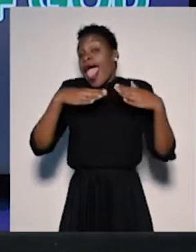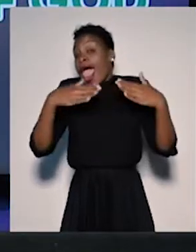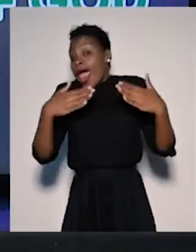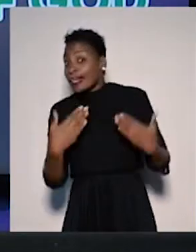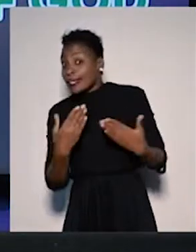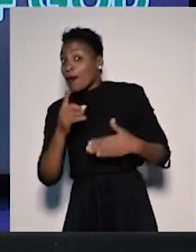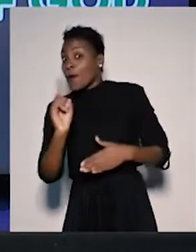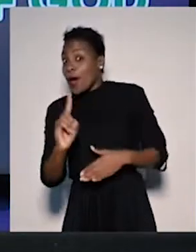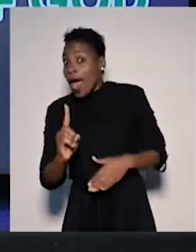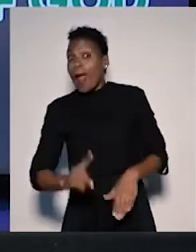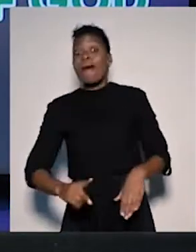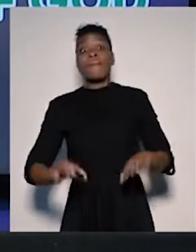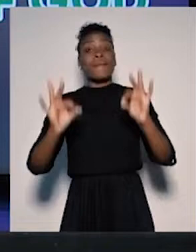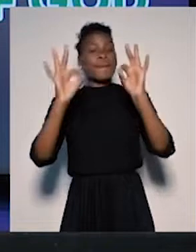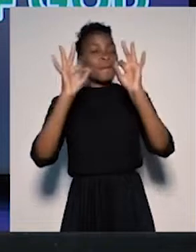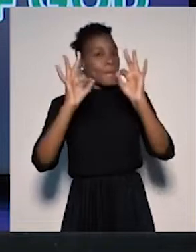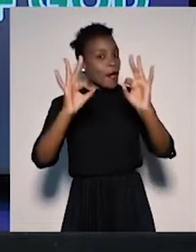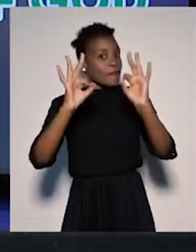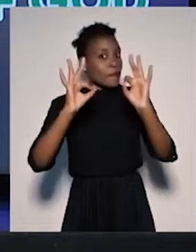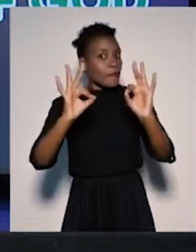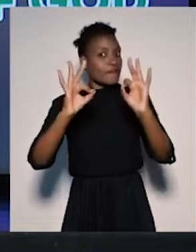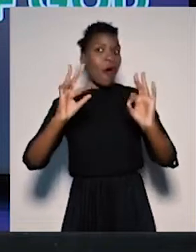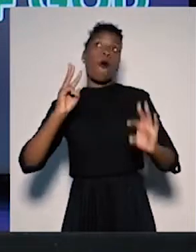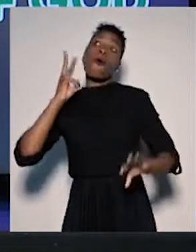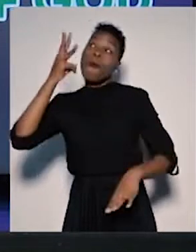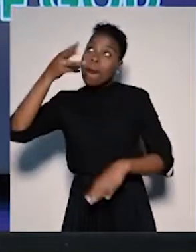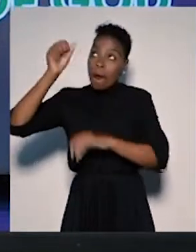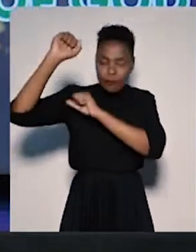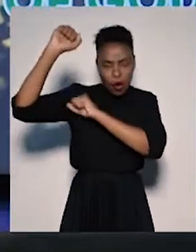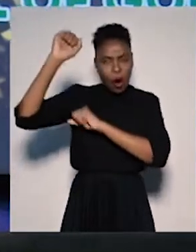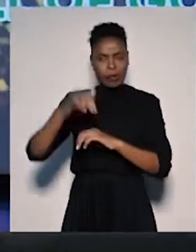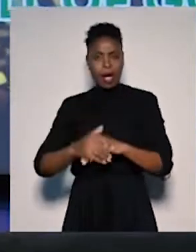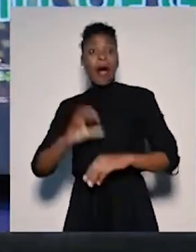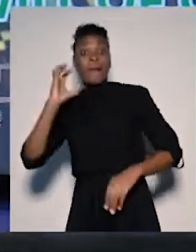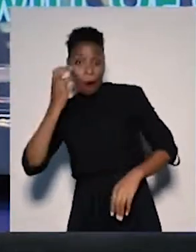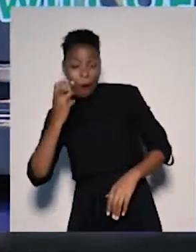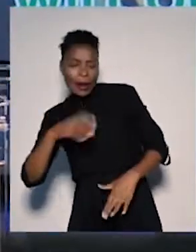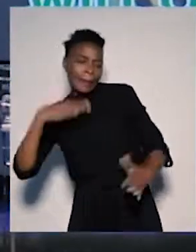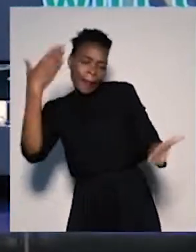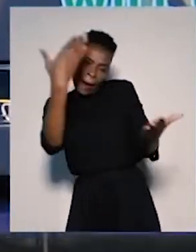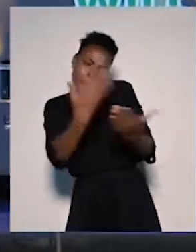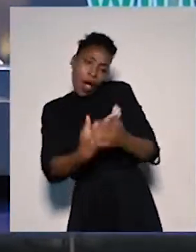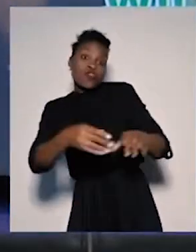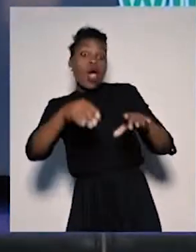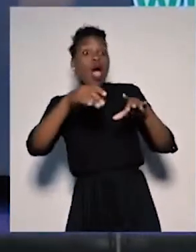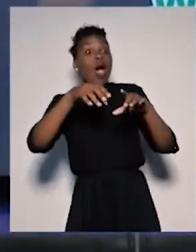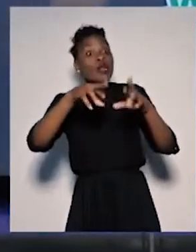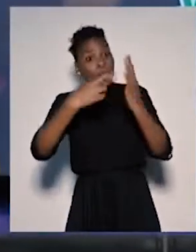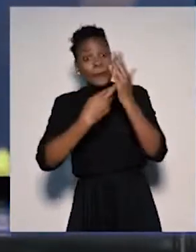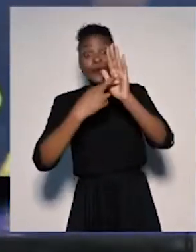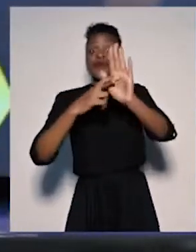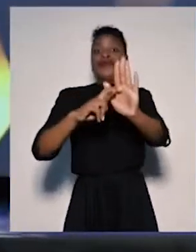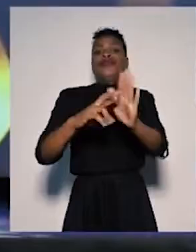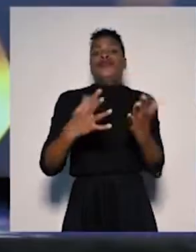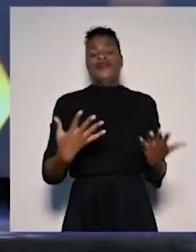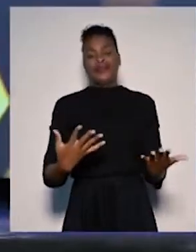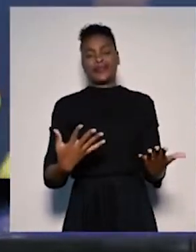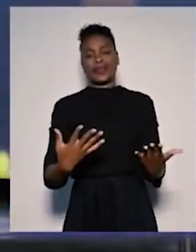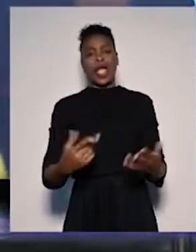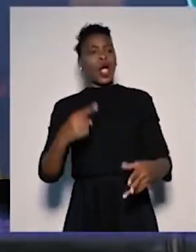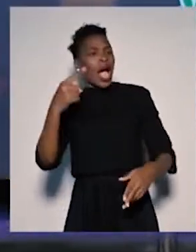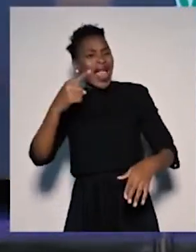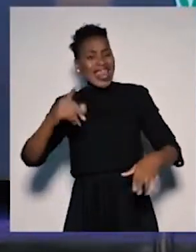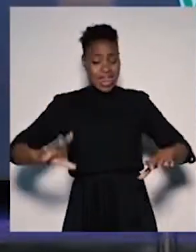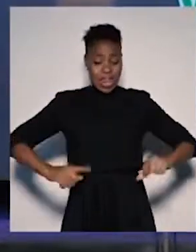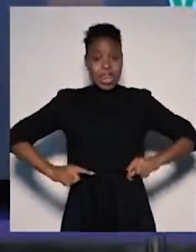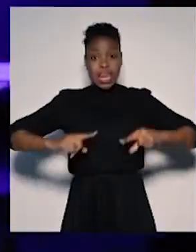and perfect will of God. So Paul says you must be able to prove what the will of God is so that you can live in